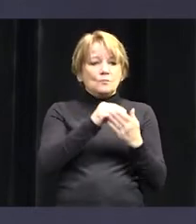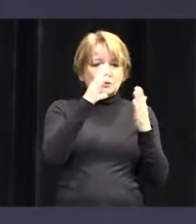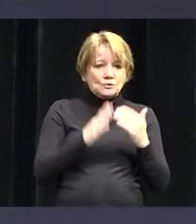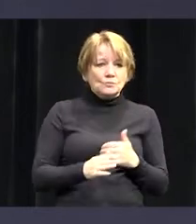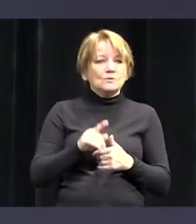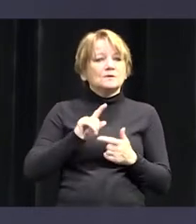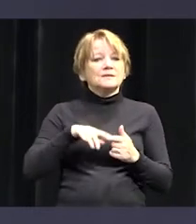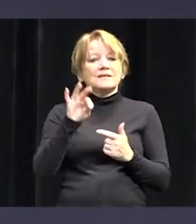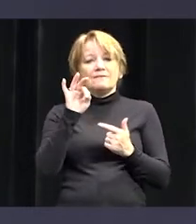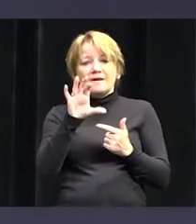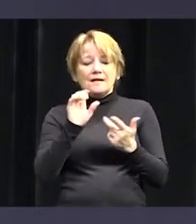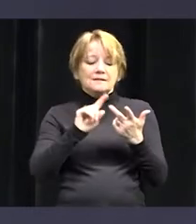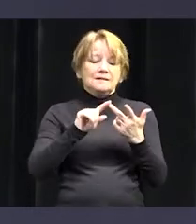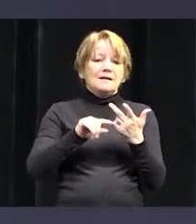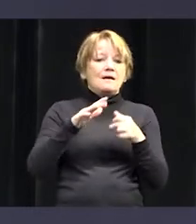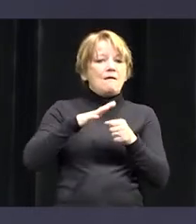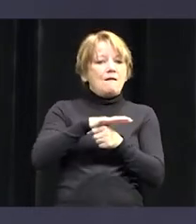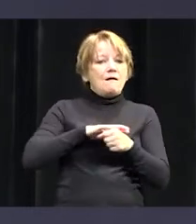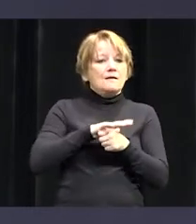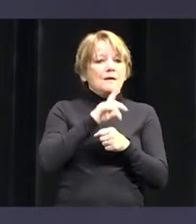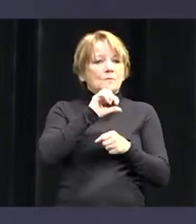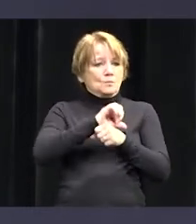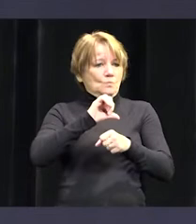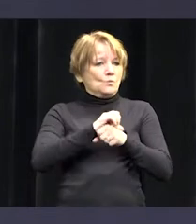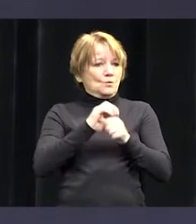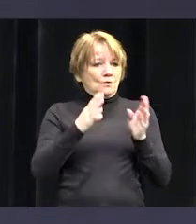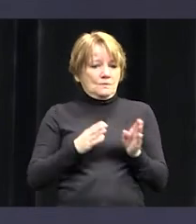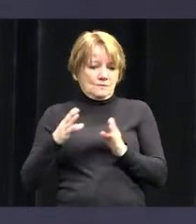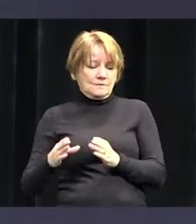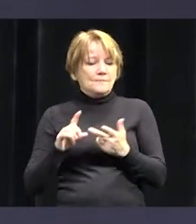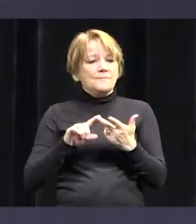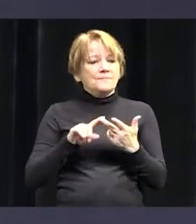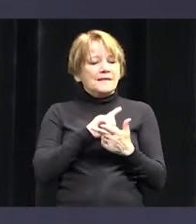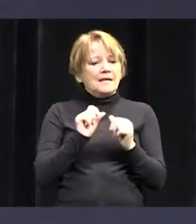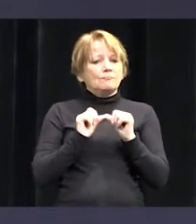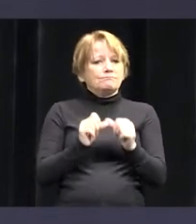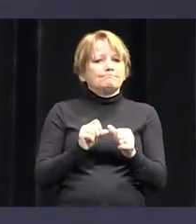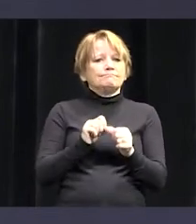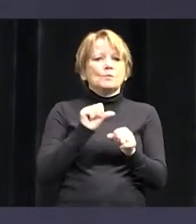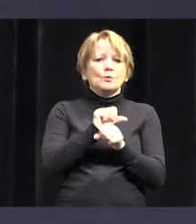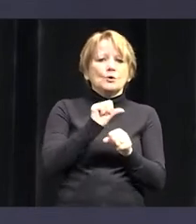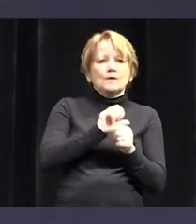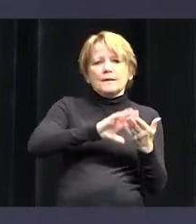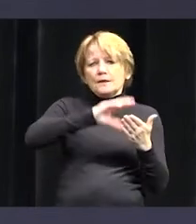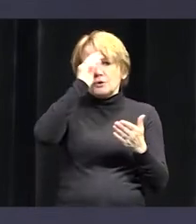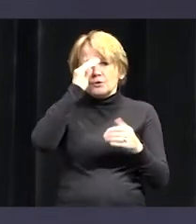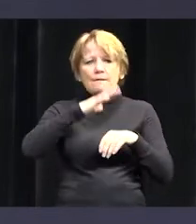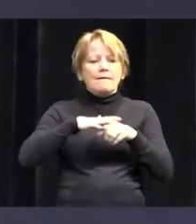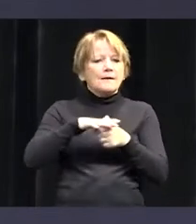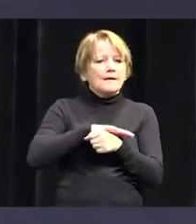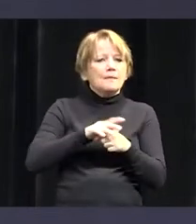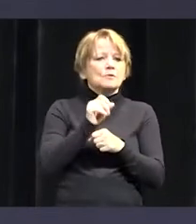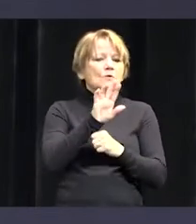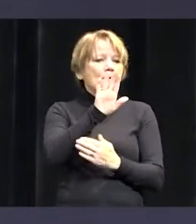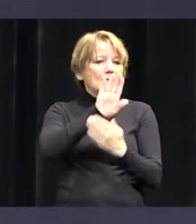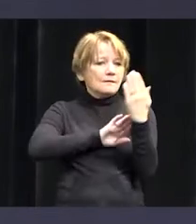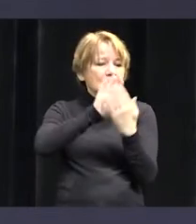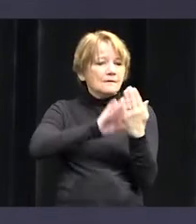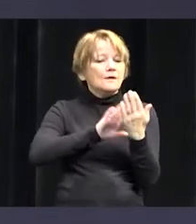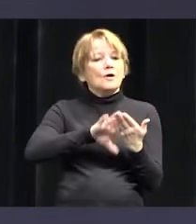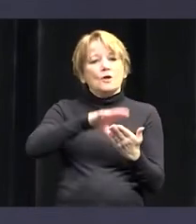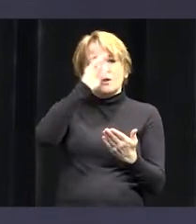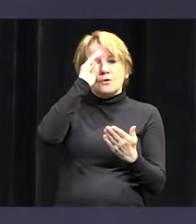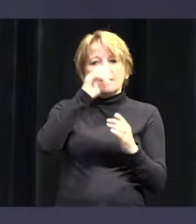faculty and on-campus employees who remained learning and working on campus or in face-to-face